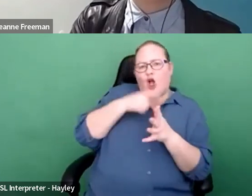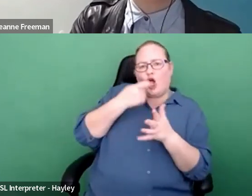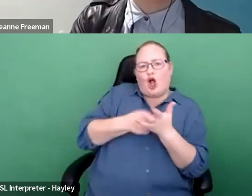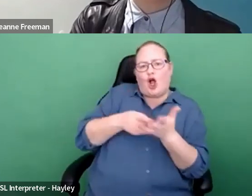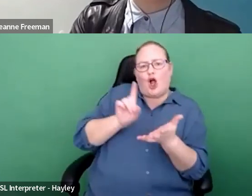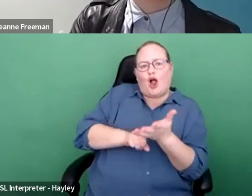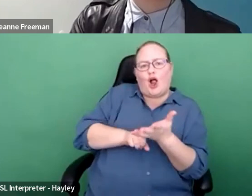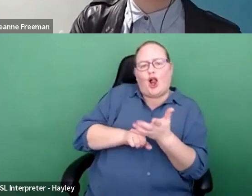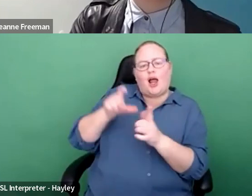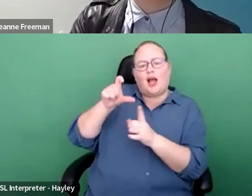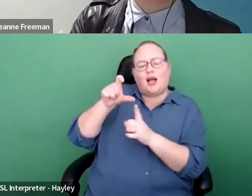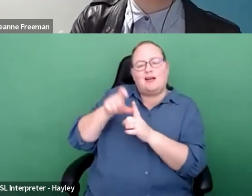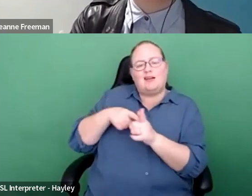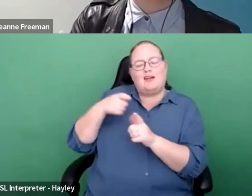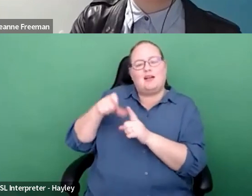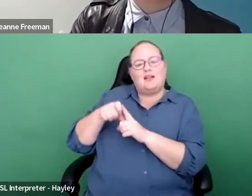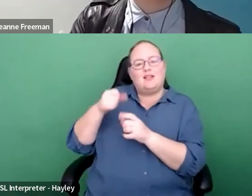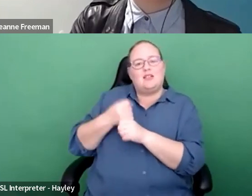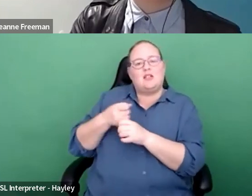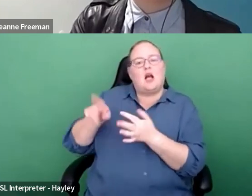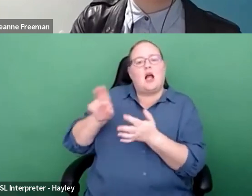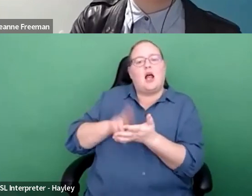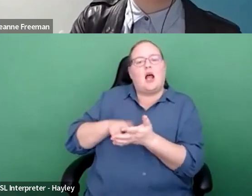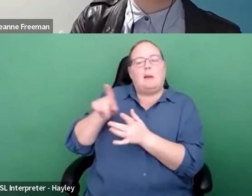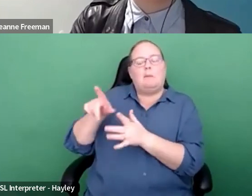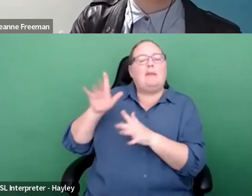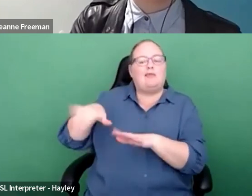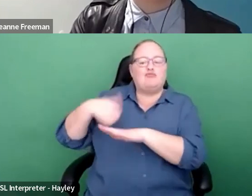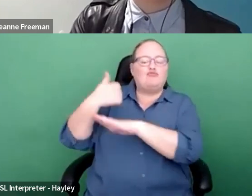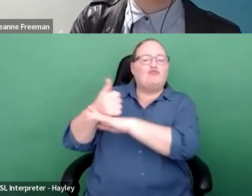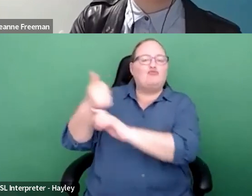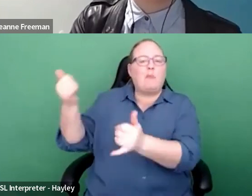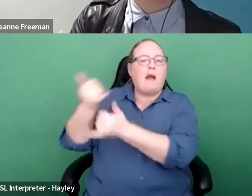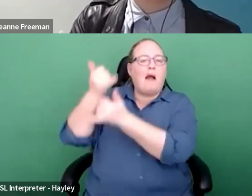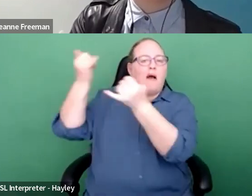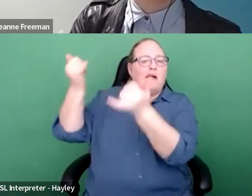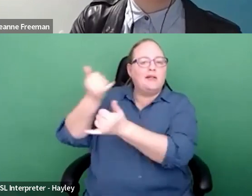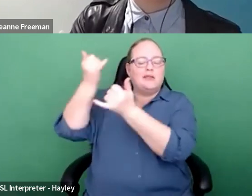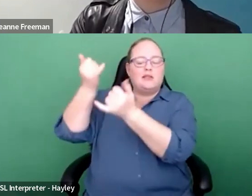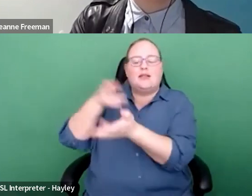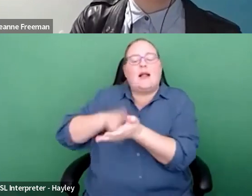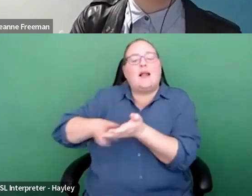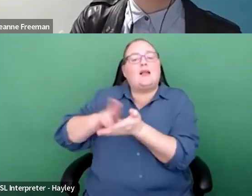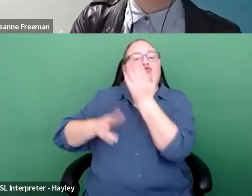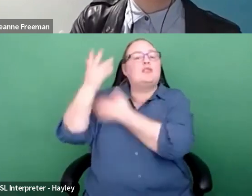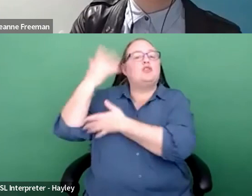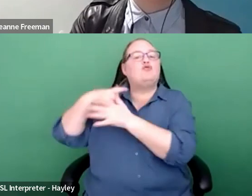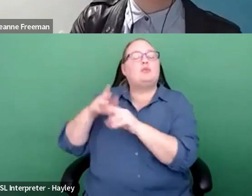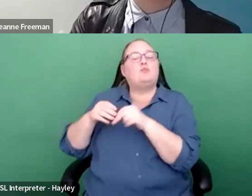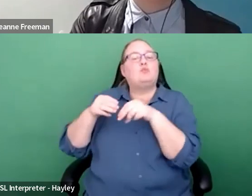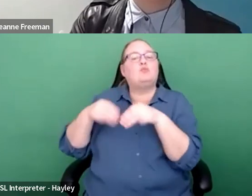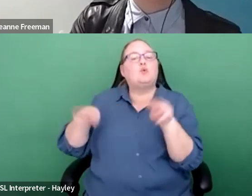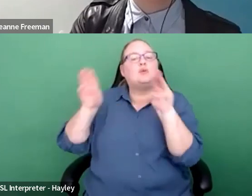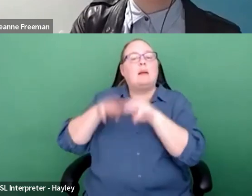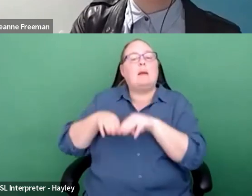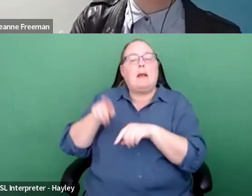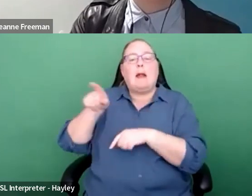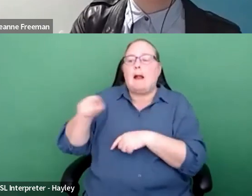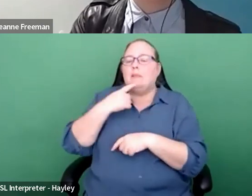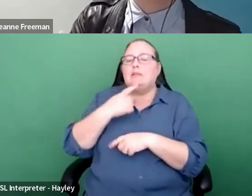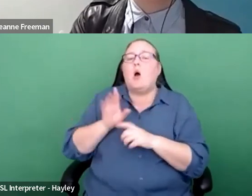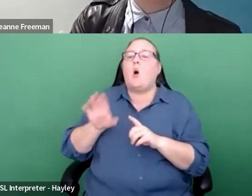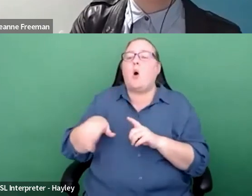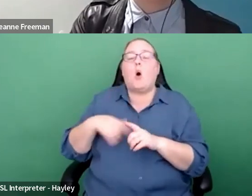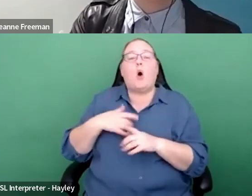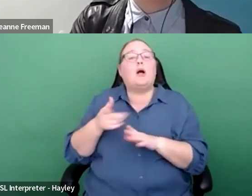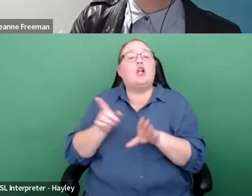like a party in the Natural History Museum, and how he spoke about how when he was young, he would have the key to this museum, and at night he would go running around. I mean,